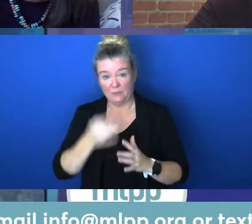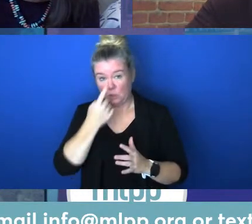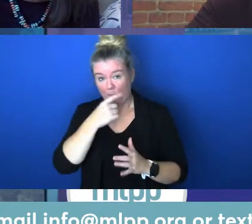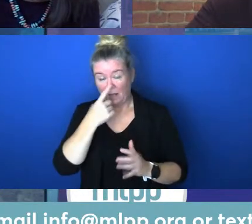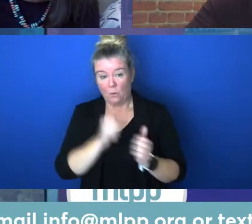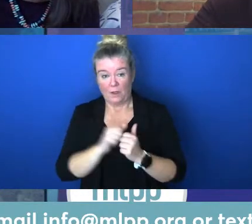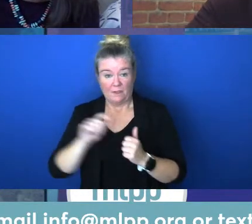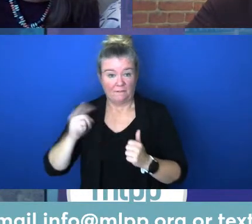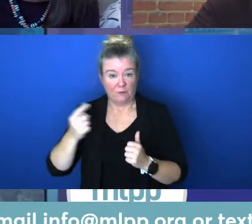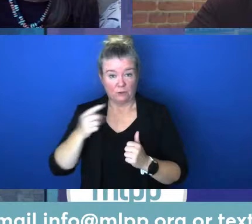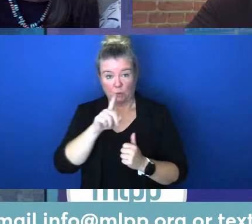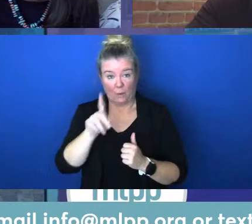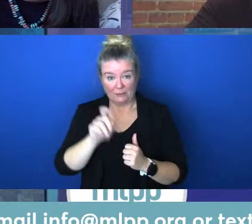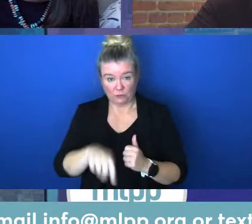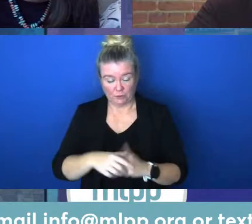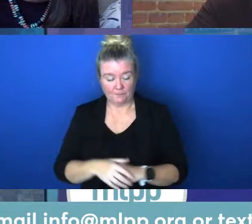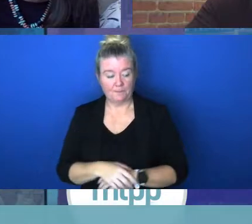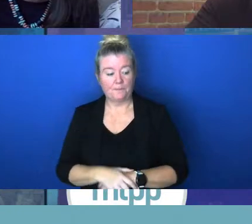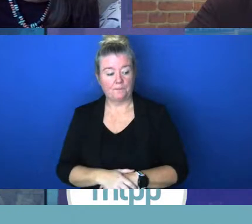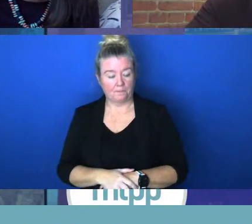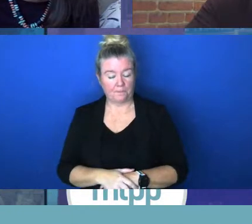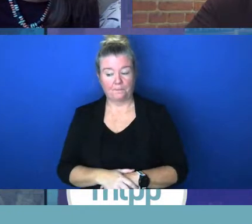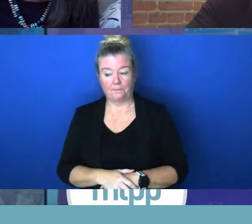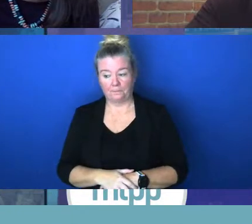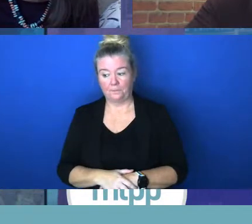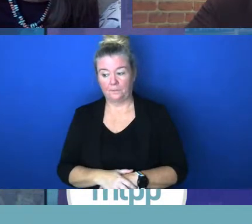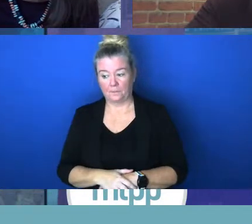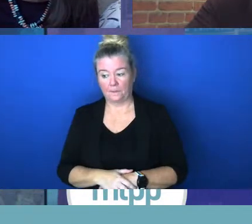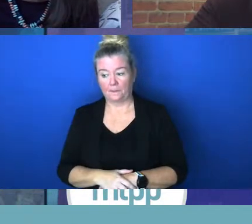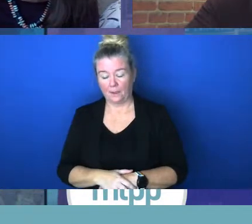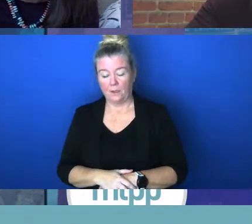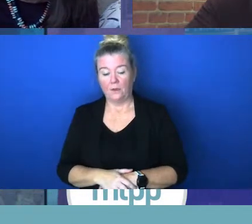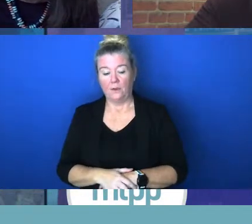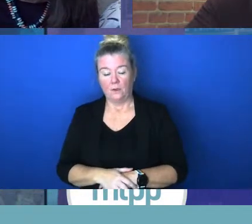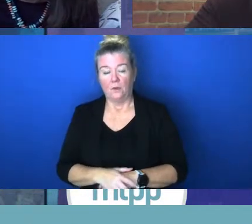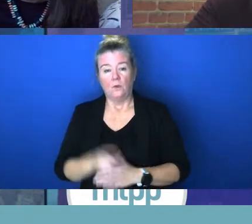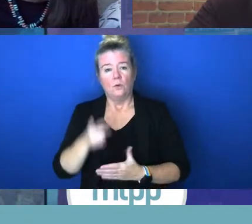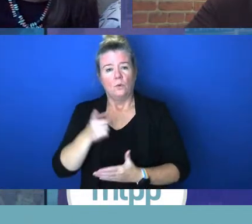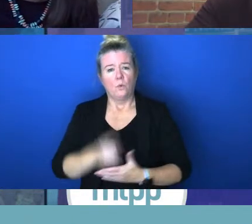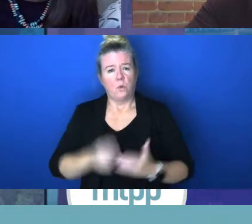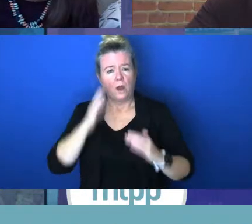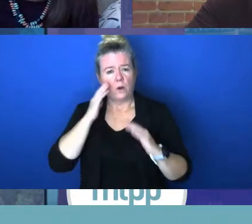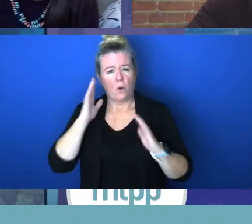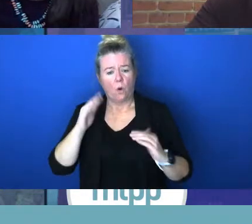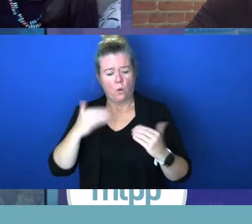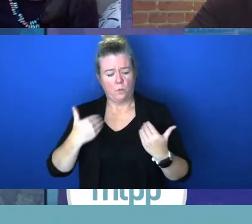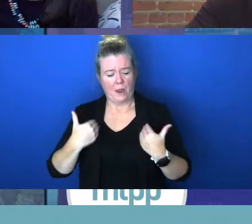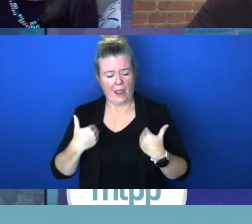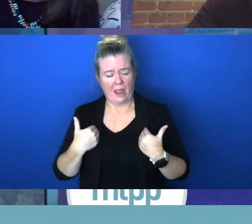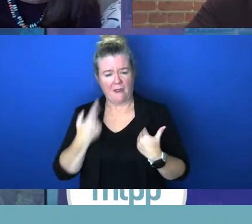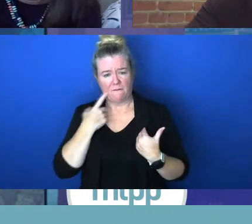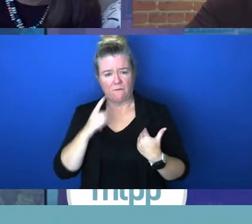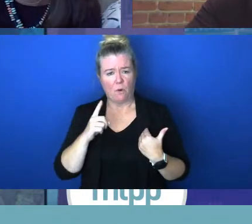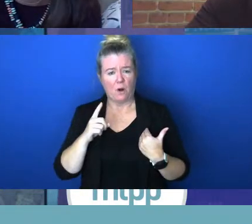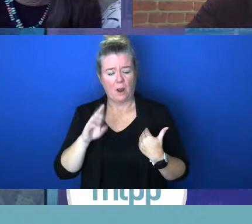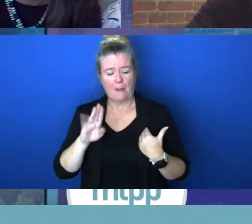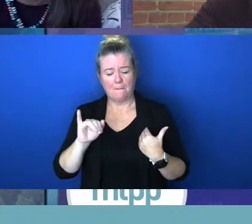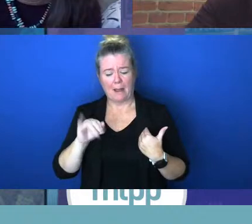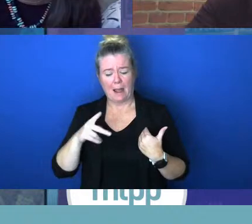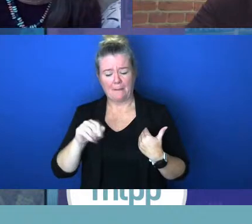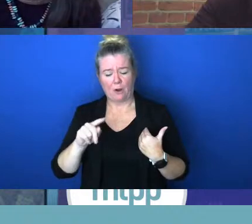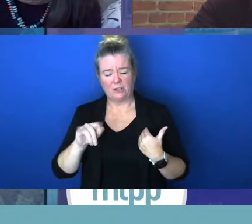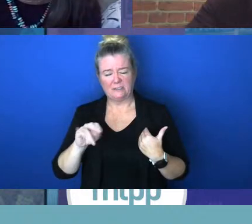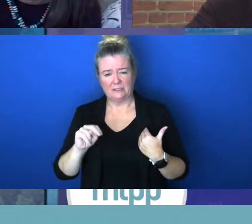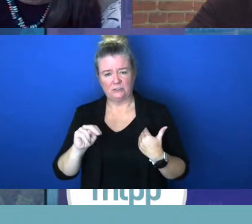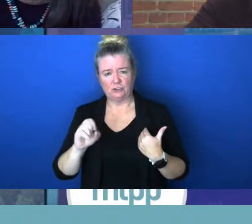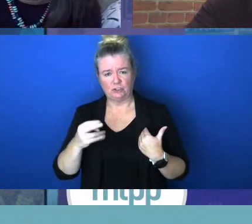our first question, and that is, what hope can we have for bipartisanship right now? So really starting